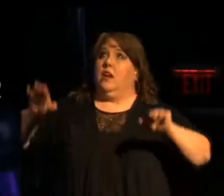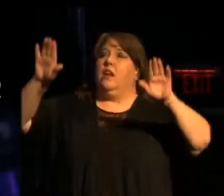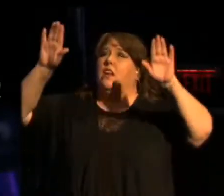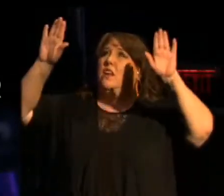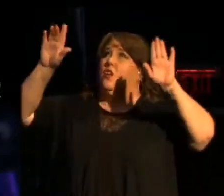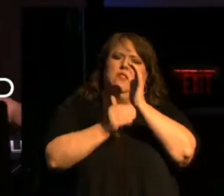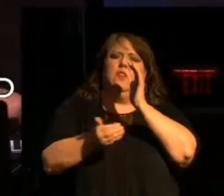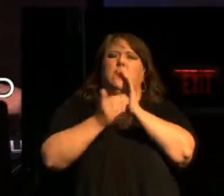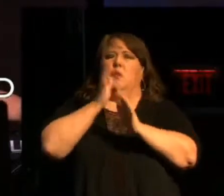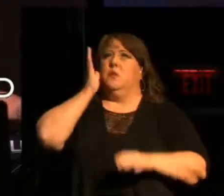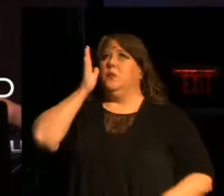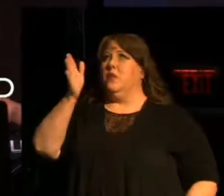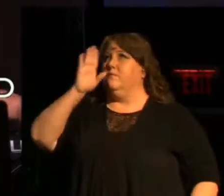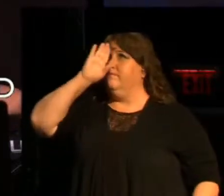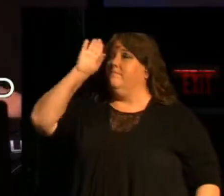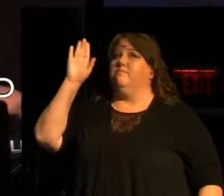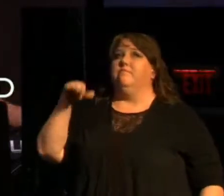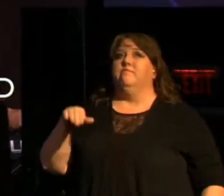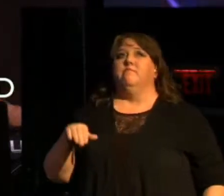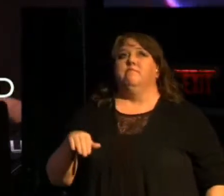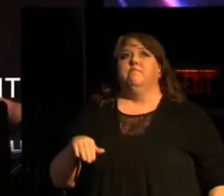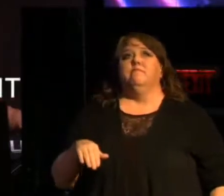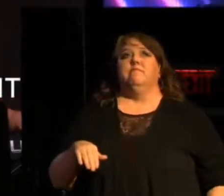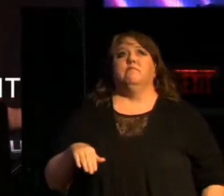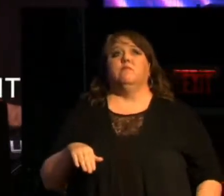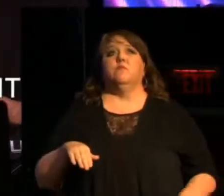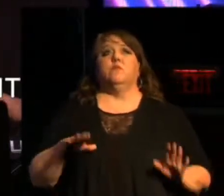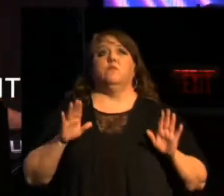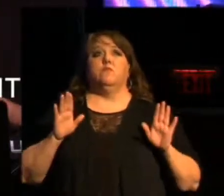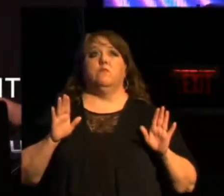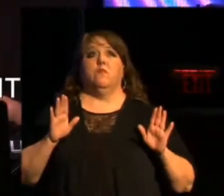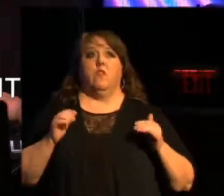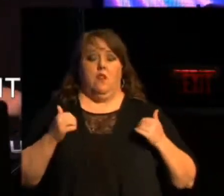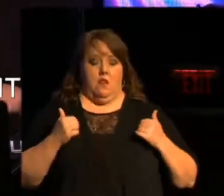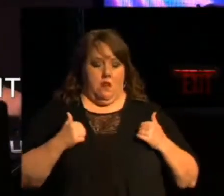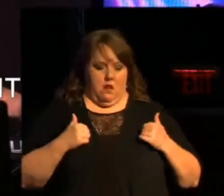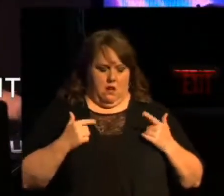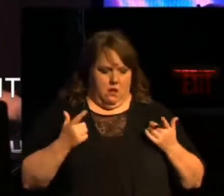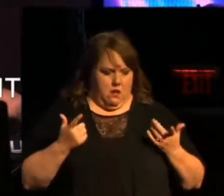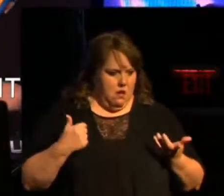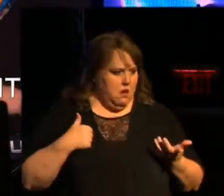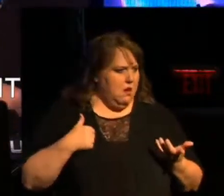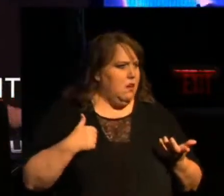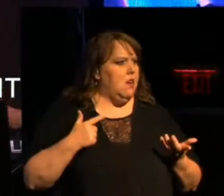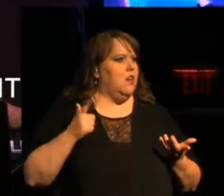Where you lost your life so I could find it here.